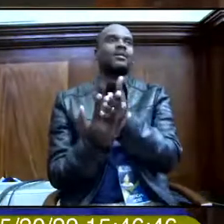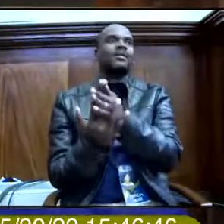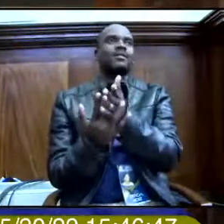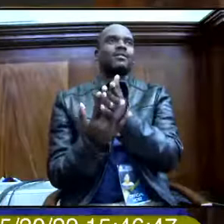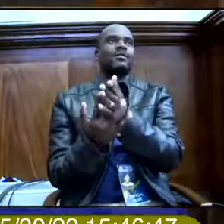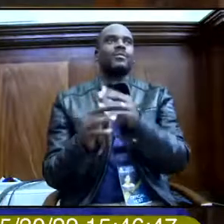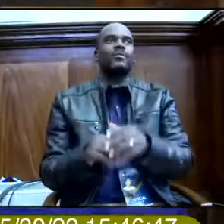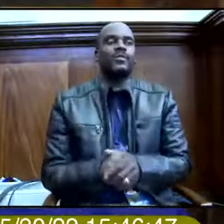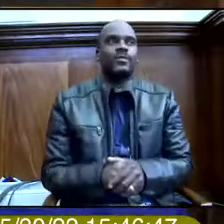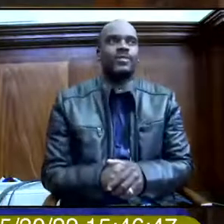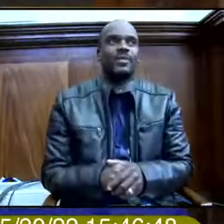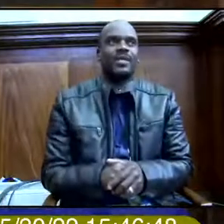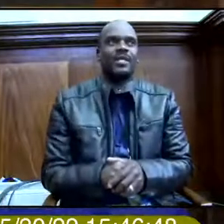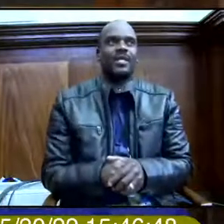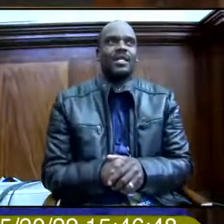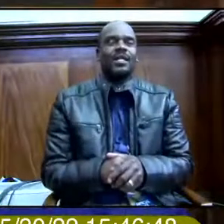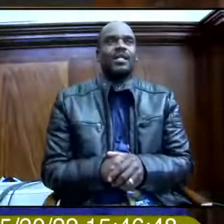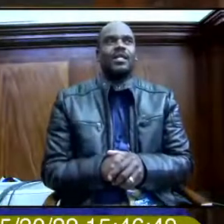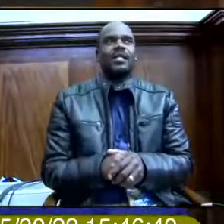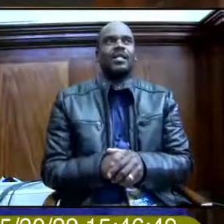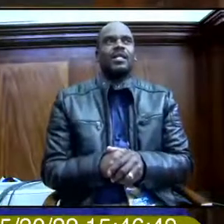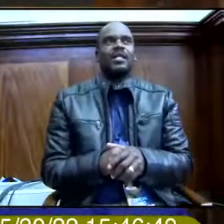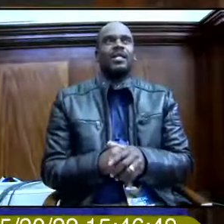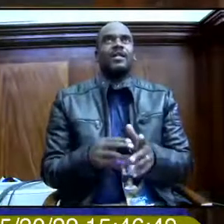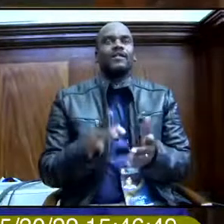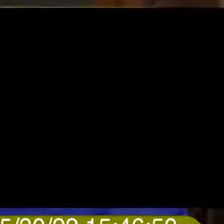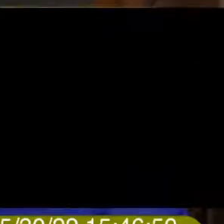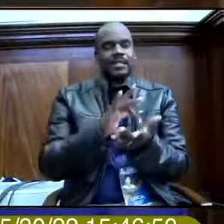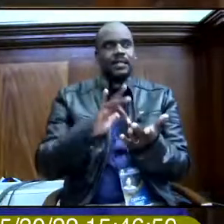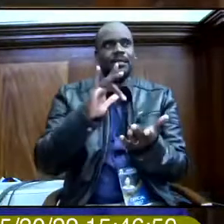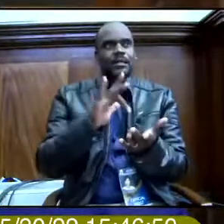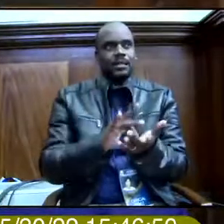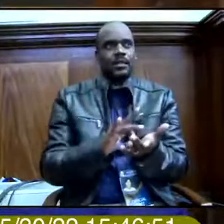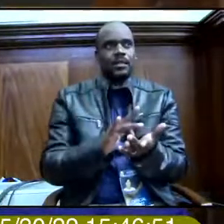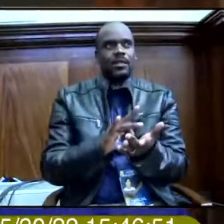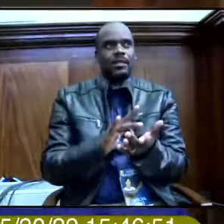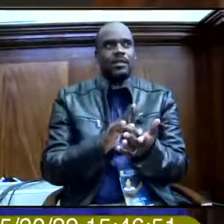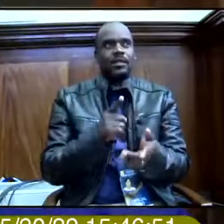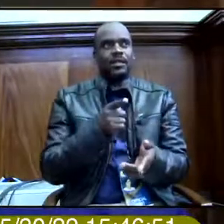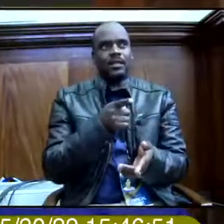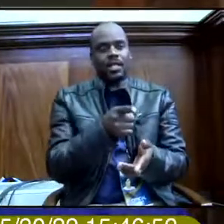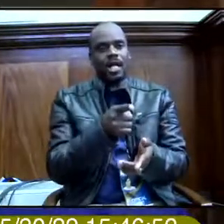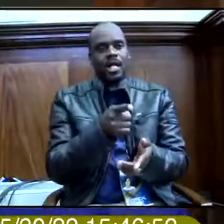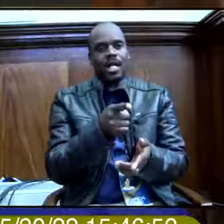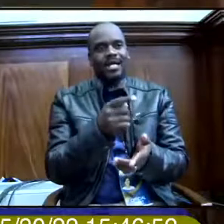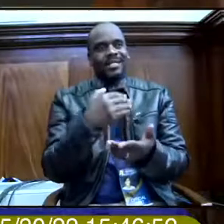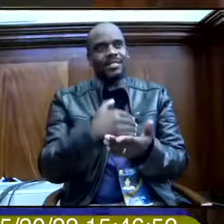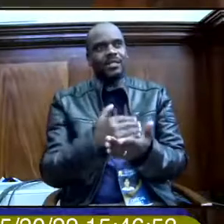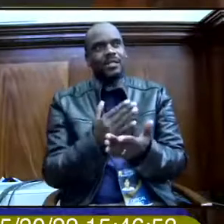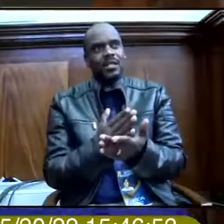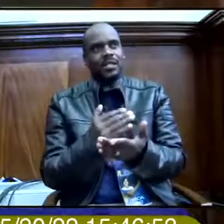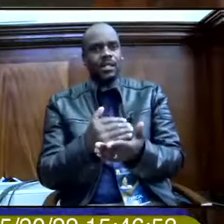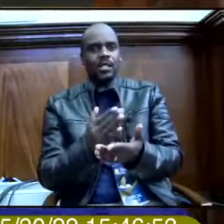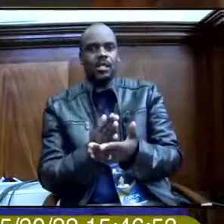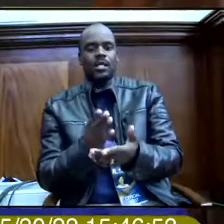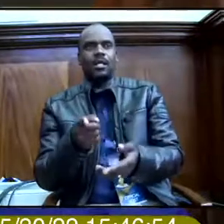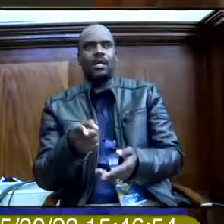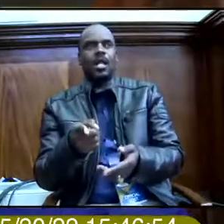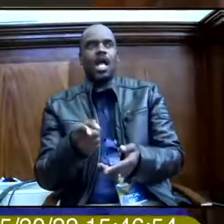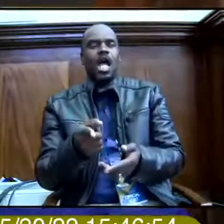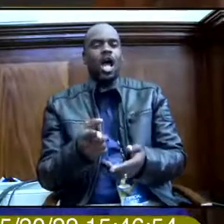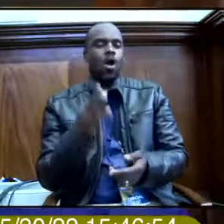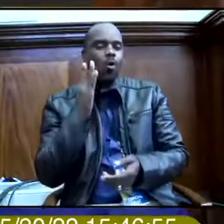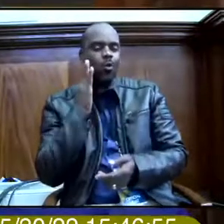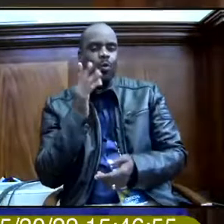in in our province we have sectors that are ship sharing and when you